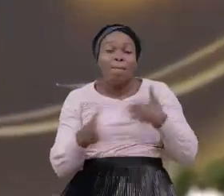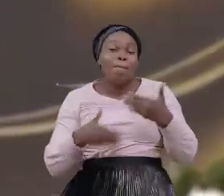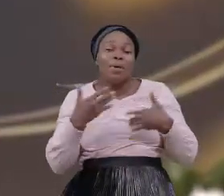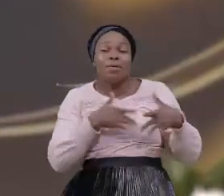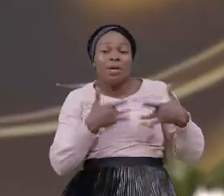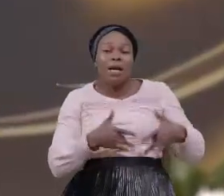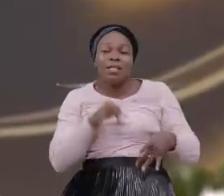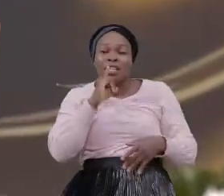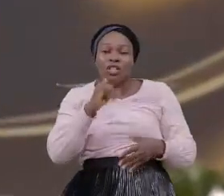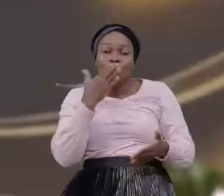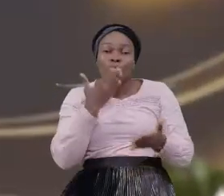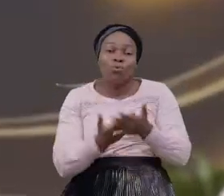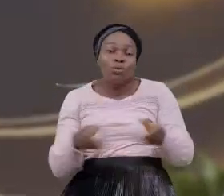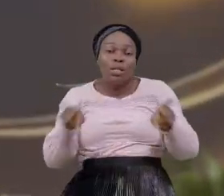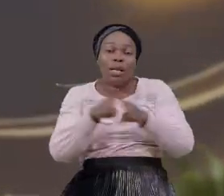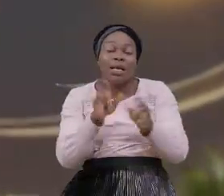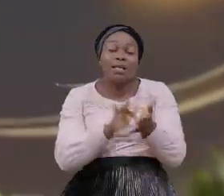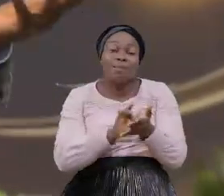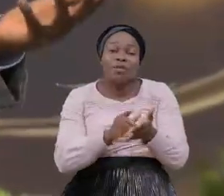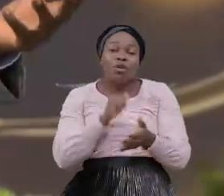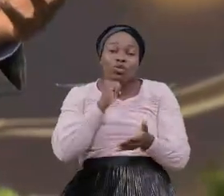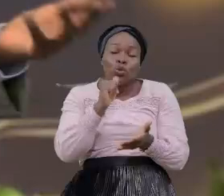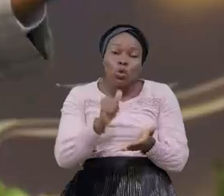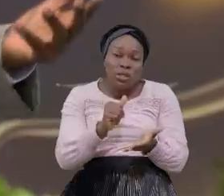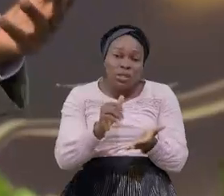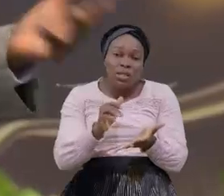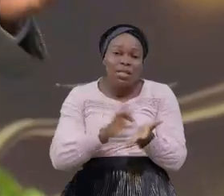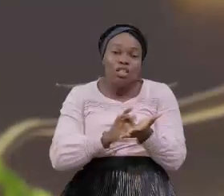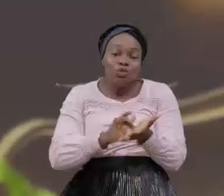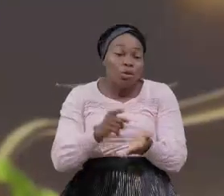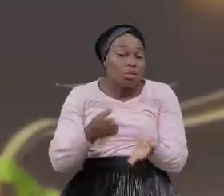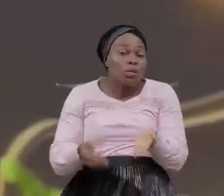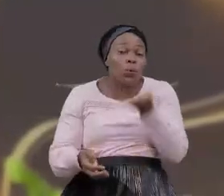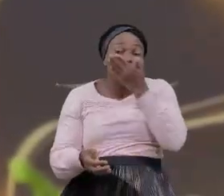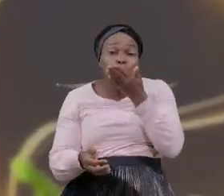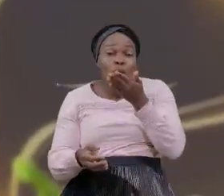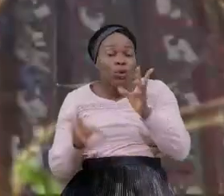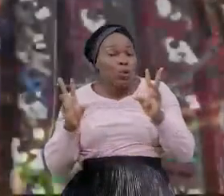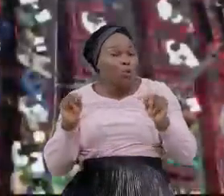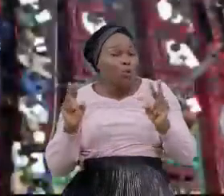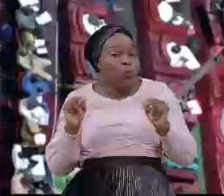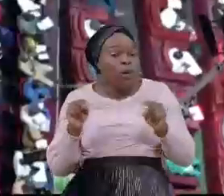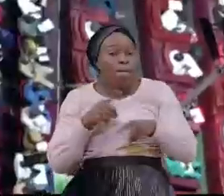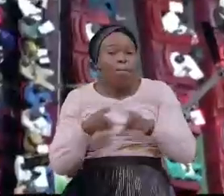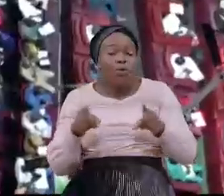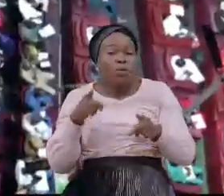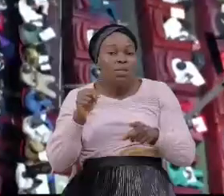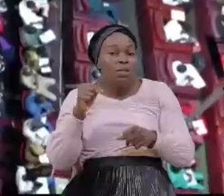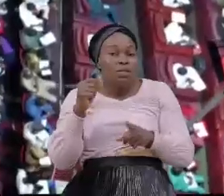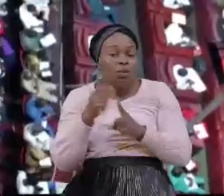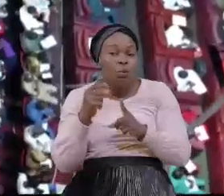not just the pills we swallow. It is the news, the word that we hear. And in